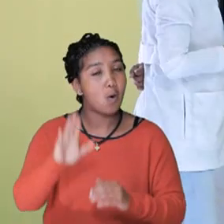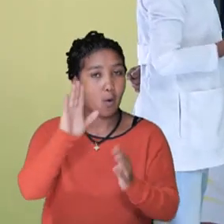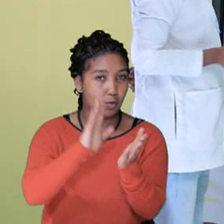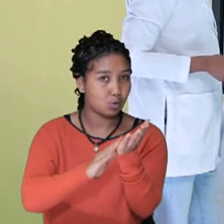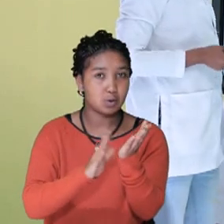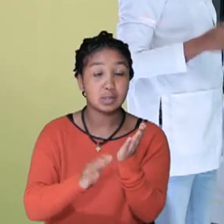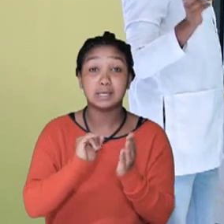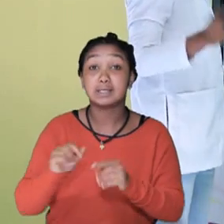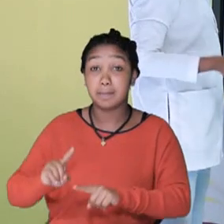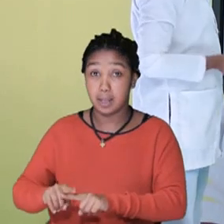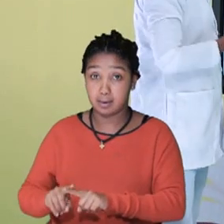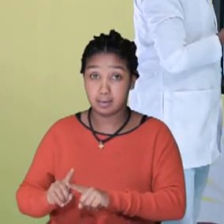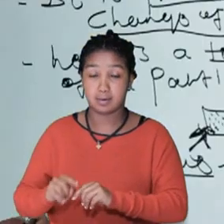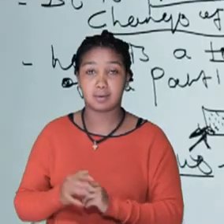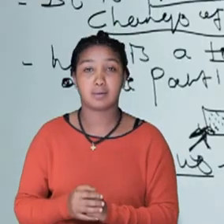it's depend.